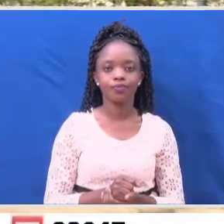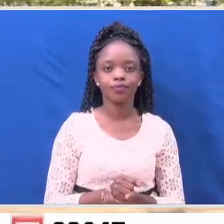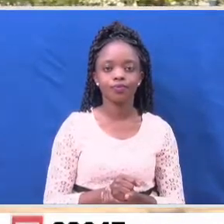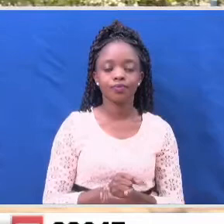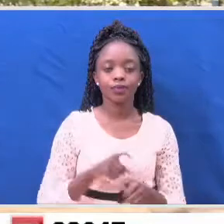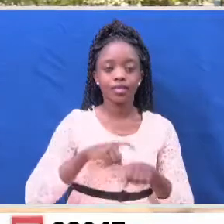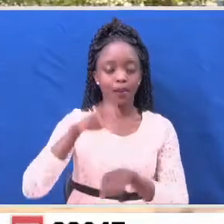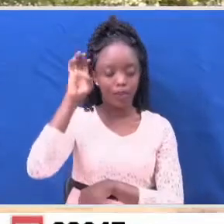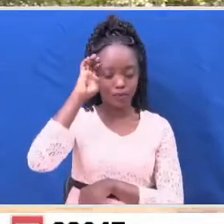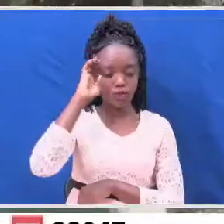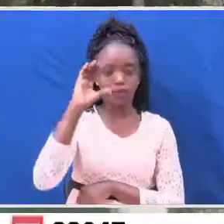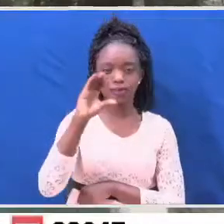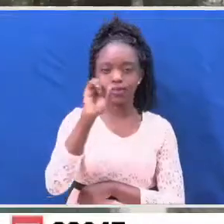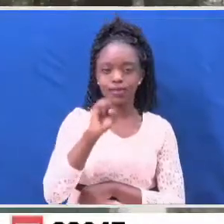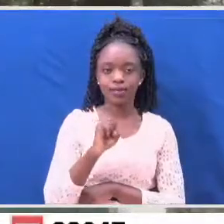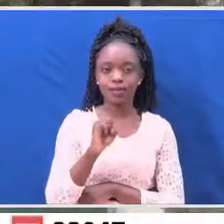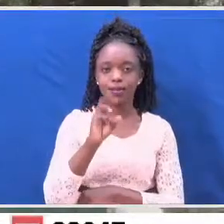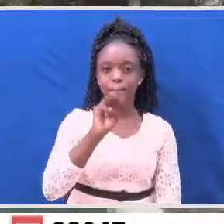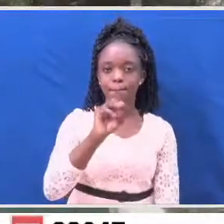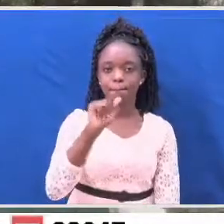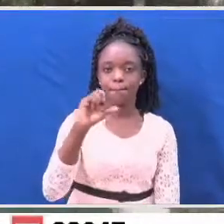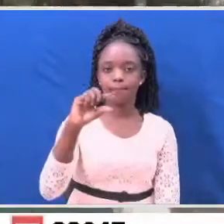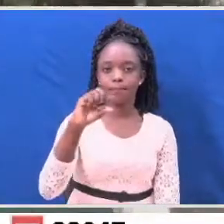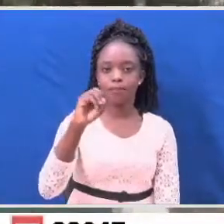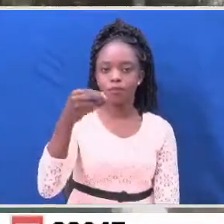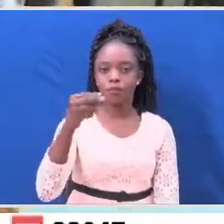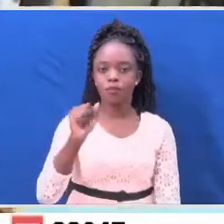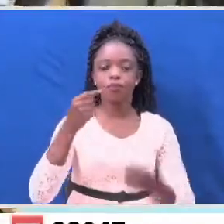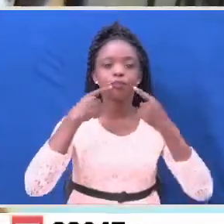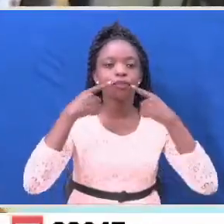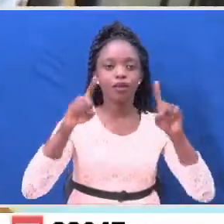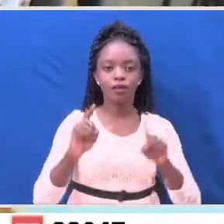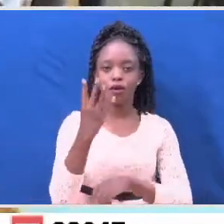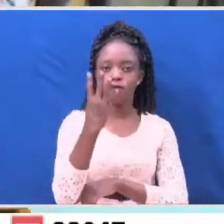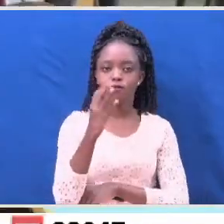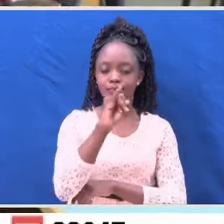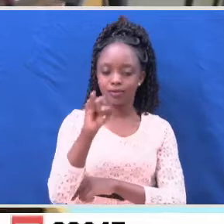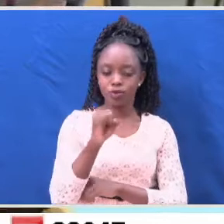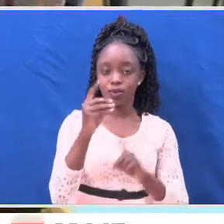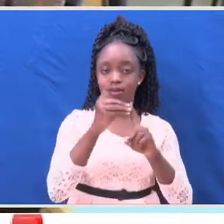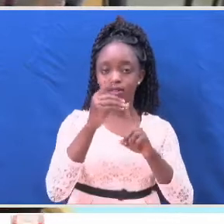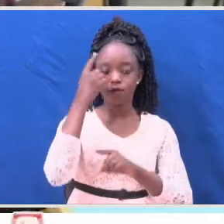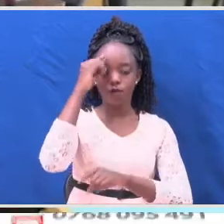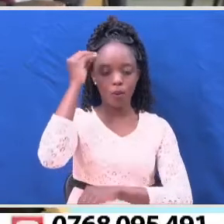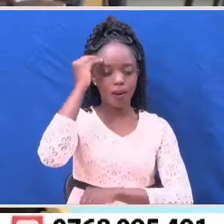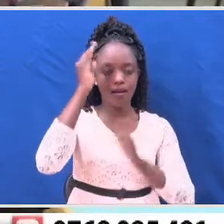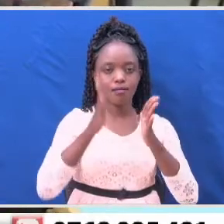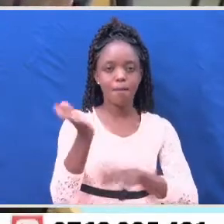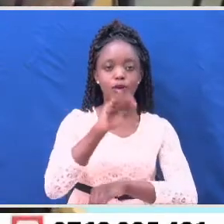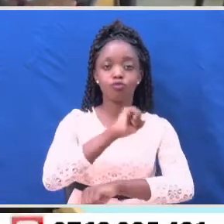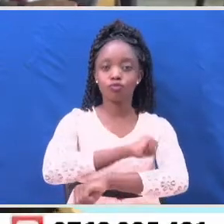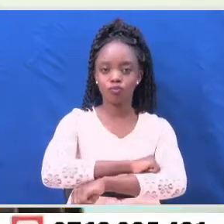When Education Cabinet Secretary Professor George Magoha announced that 4th January will be the date for learners to go back to